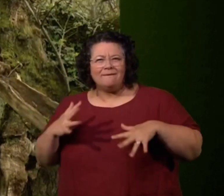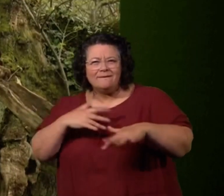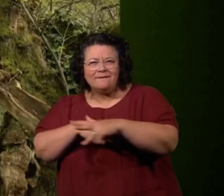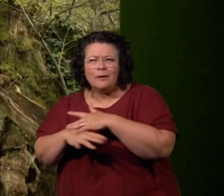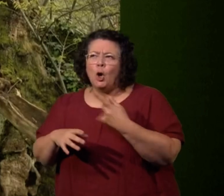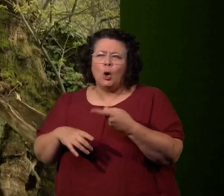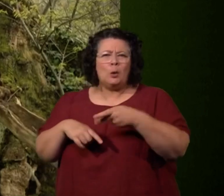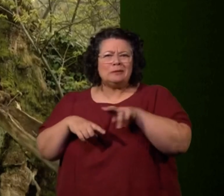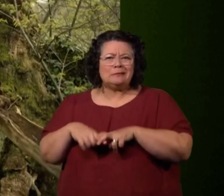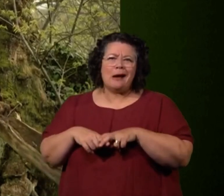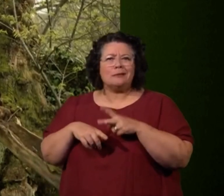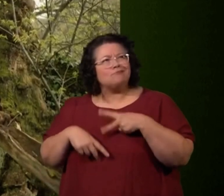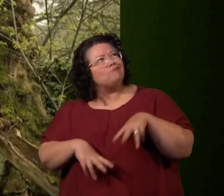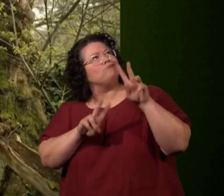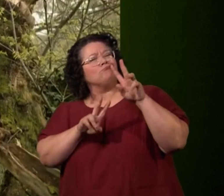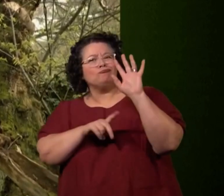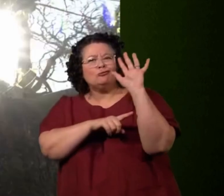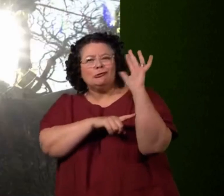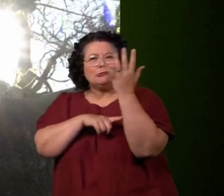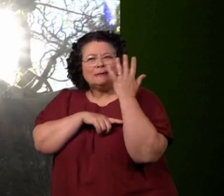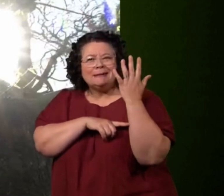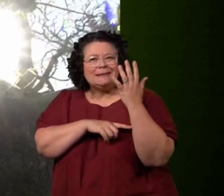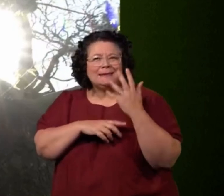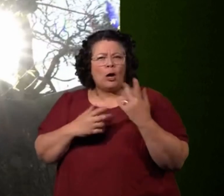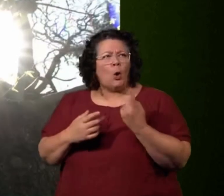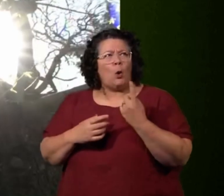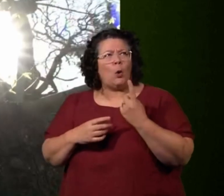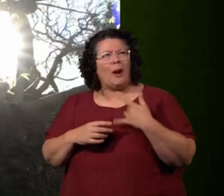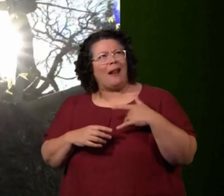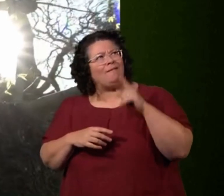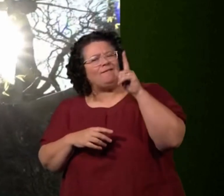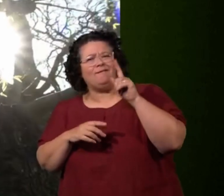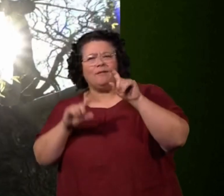trunk, and even what's lived within its branches.